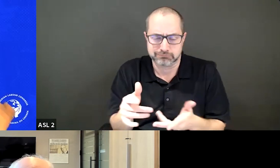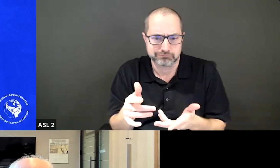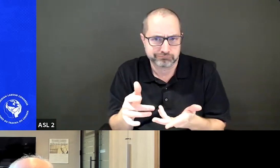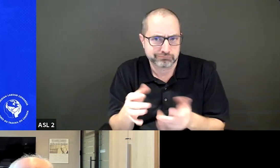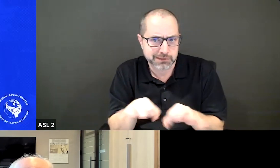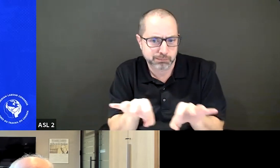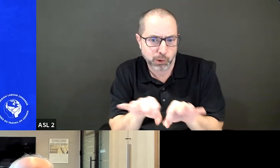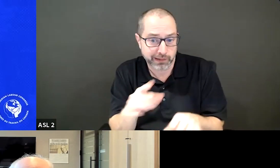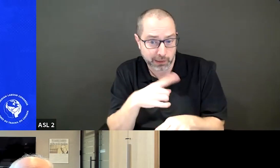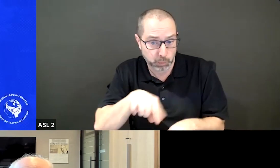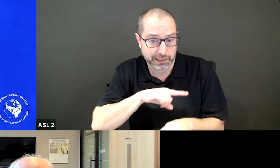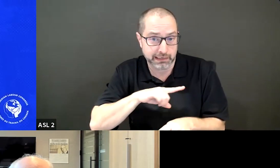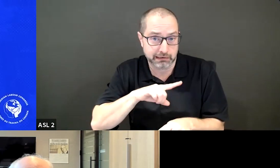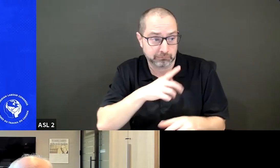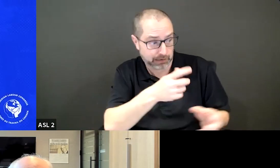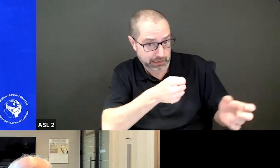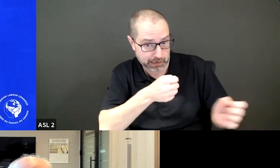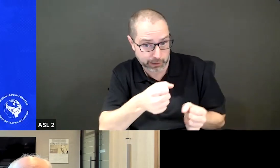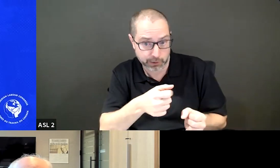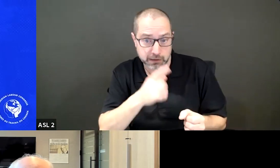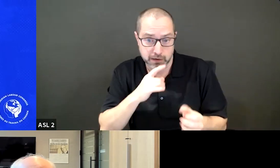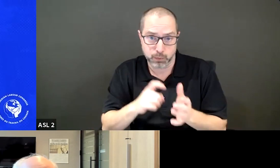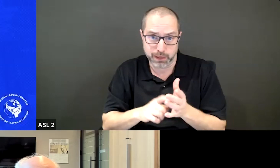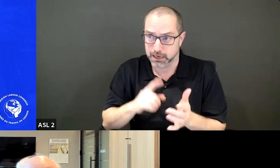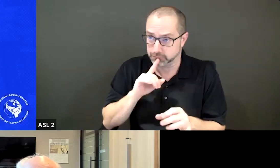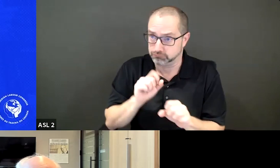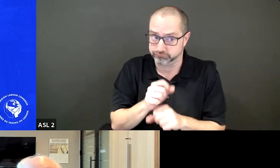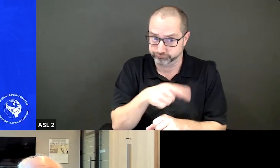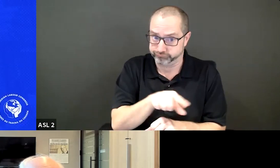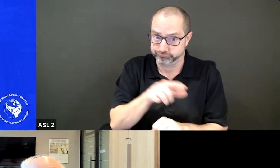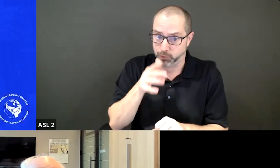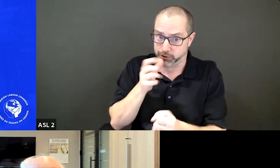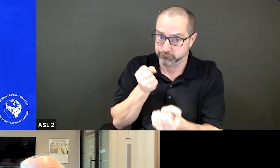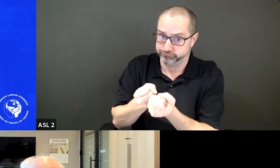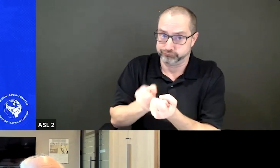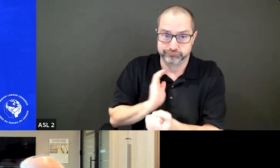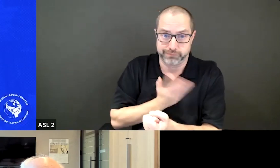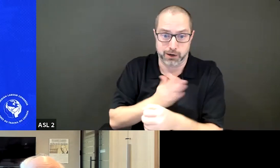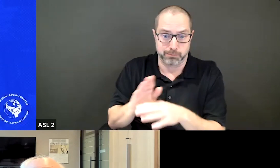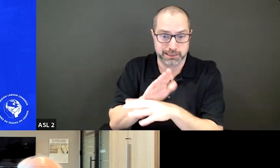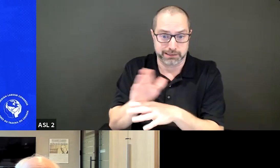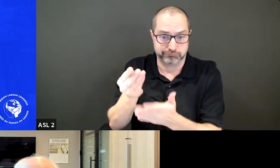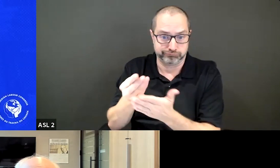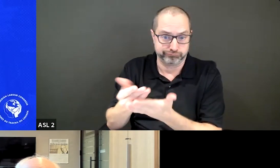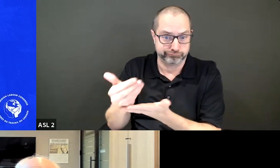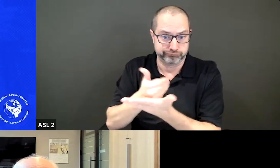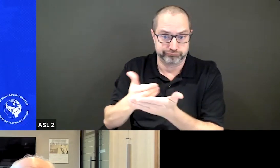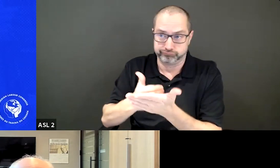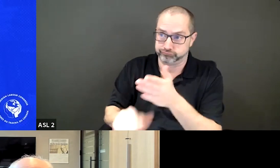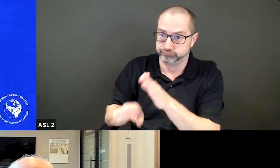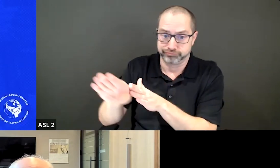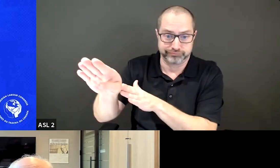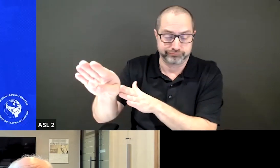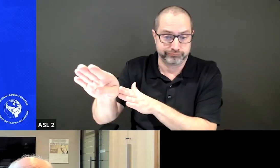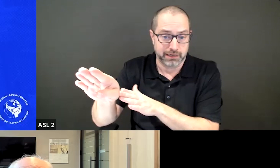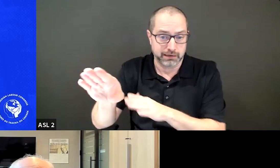as employers recognize the need to tap into this vast the reservoir of skills